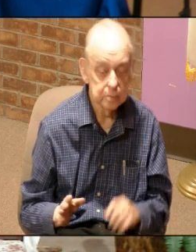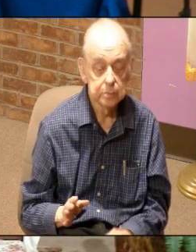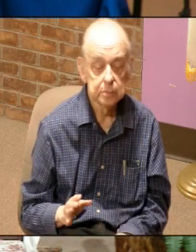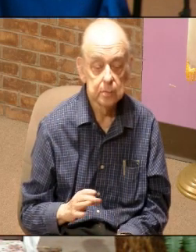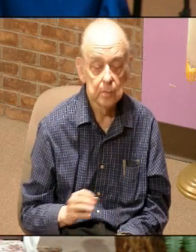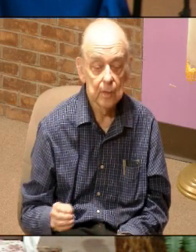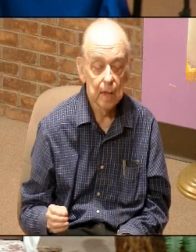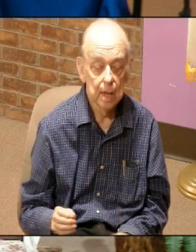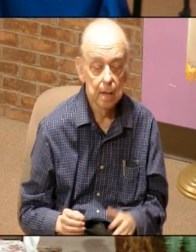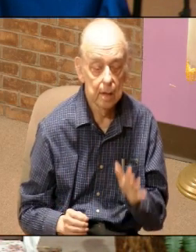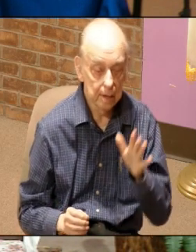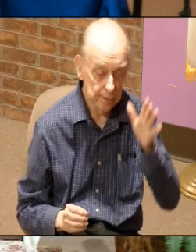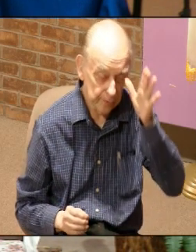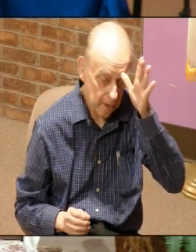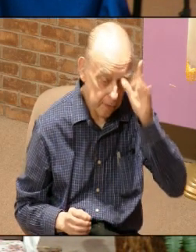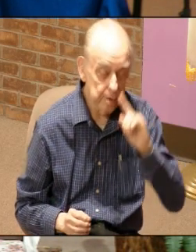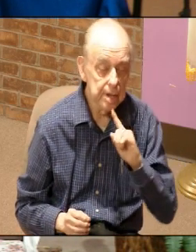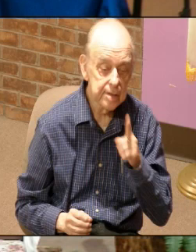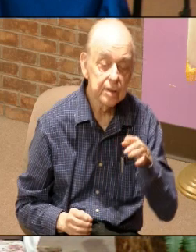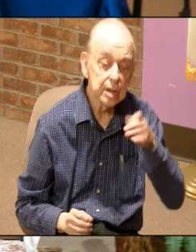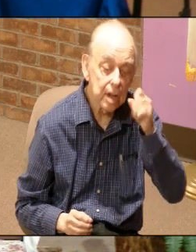and his father is God.